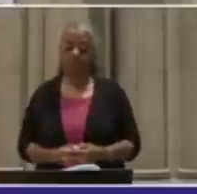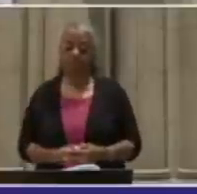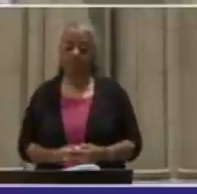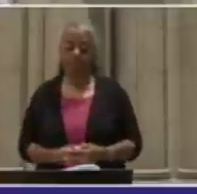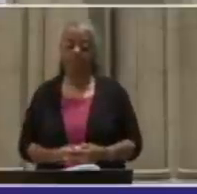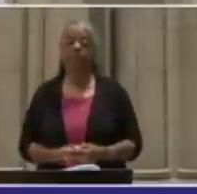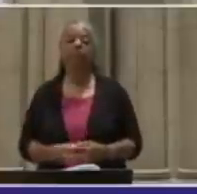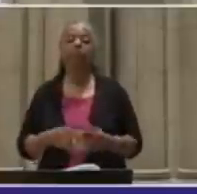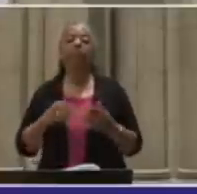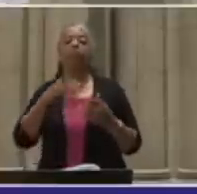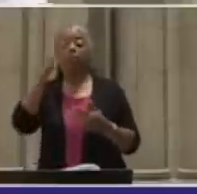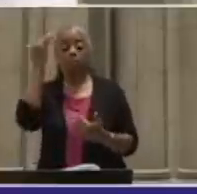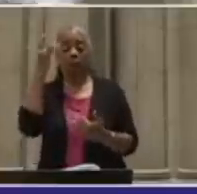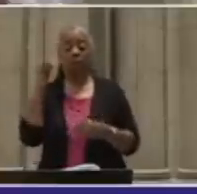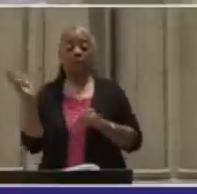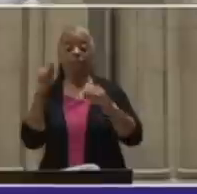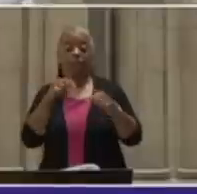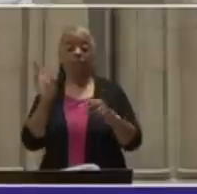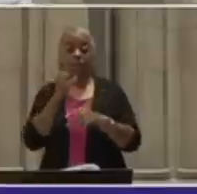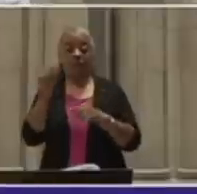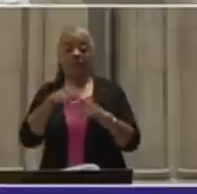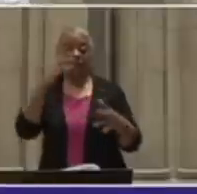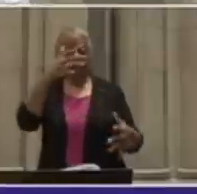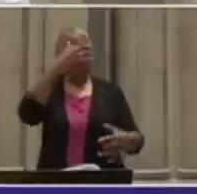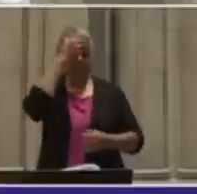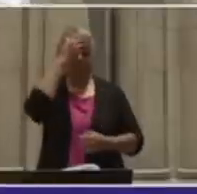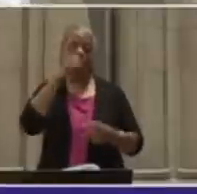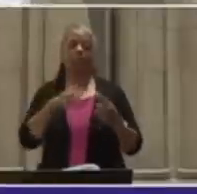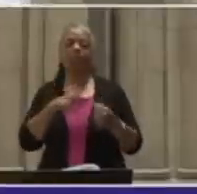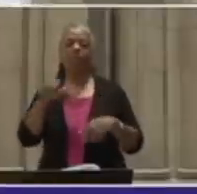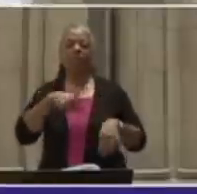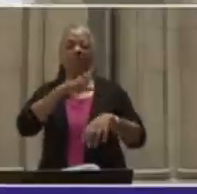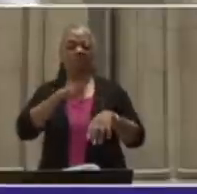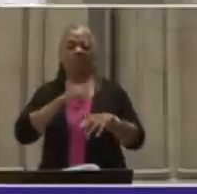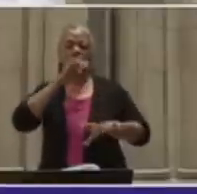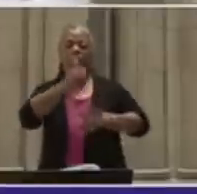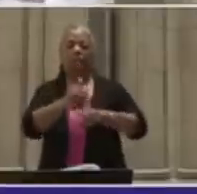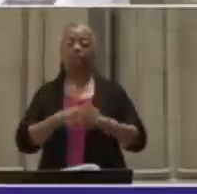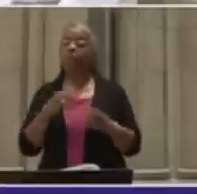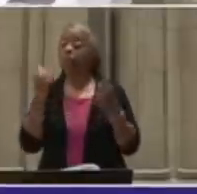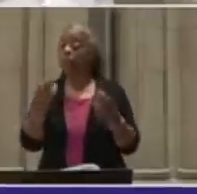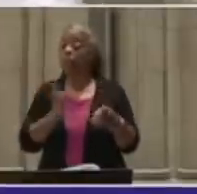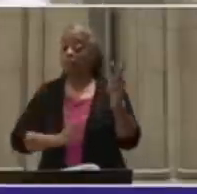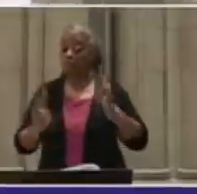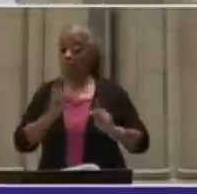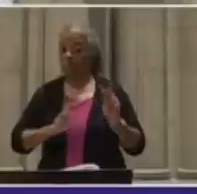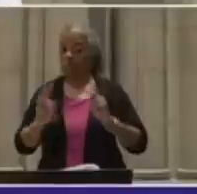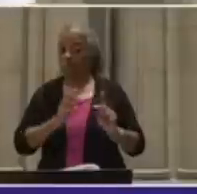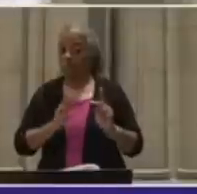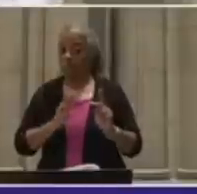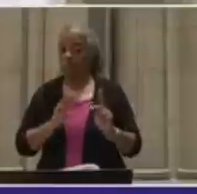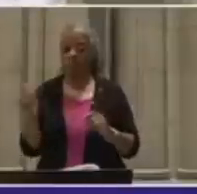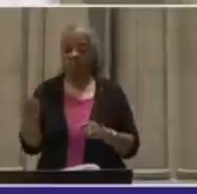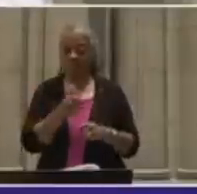by colonizers before a nation was ever established. Too many people were too